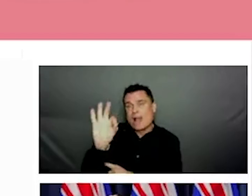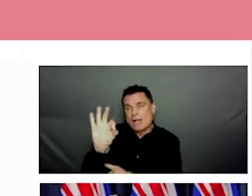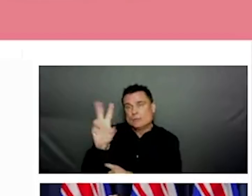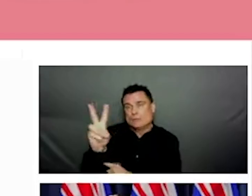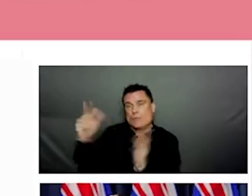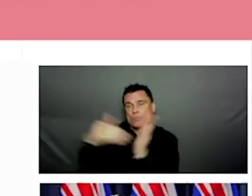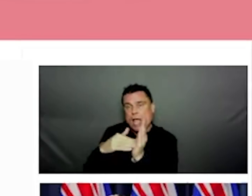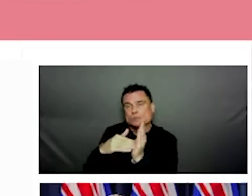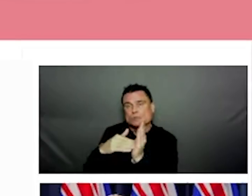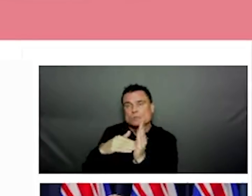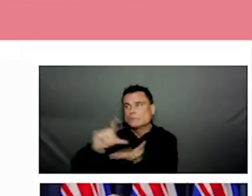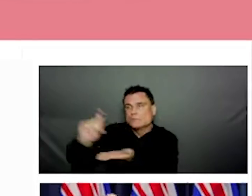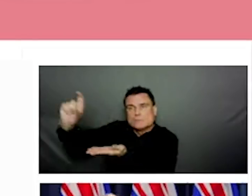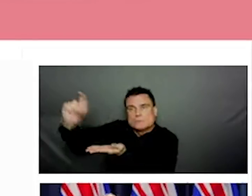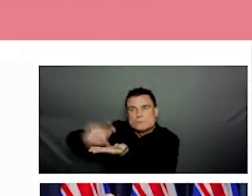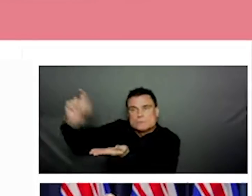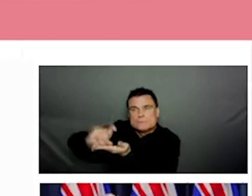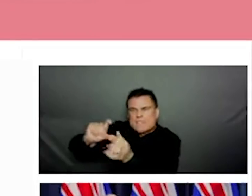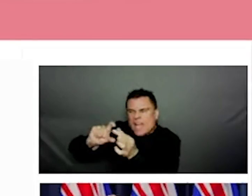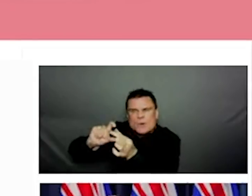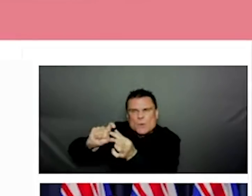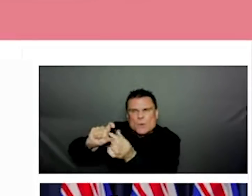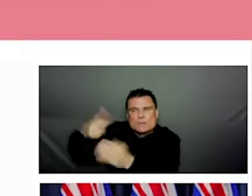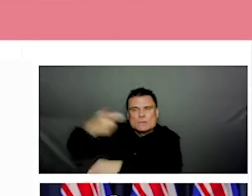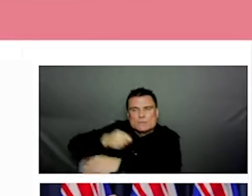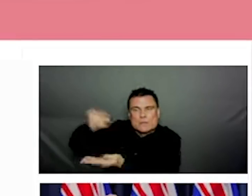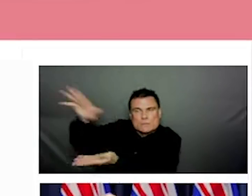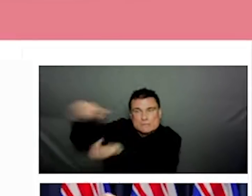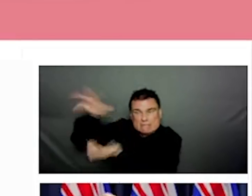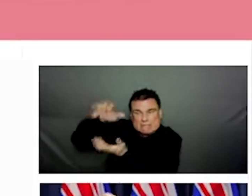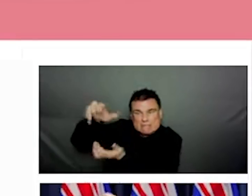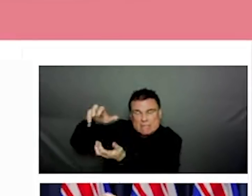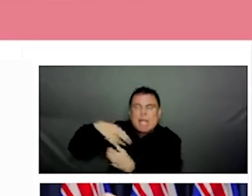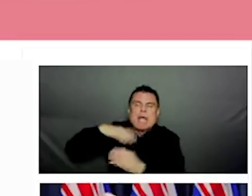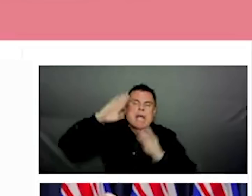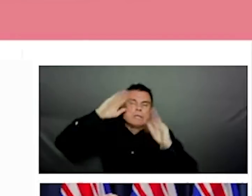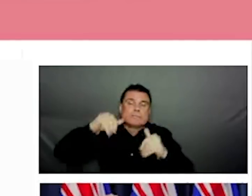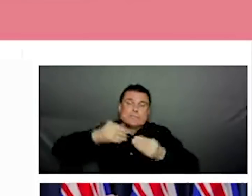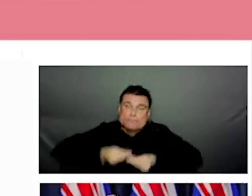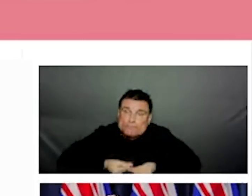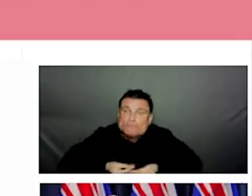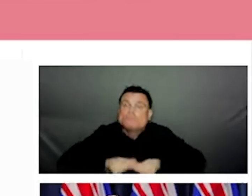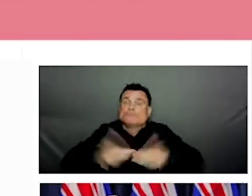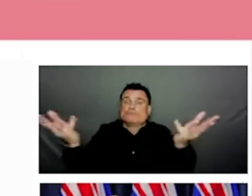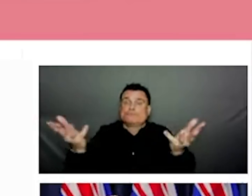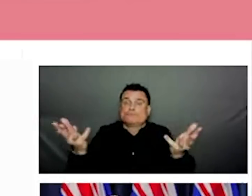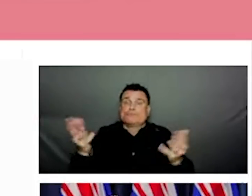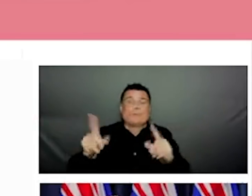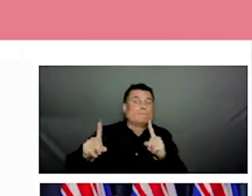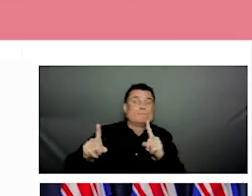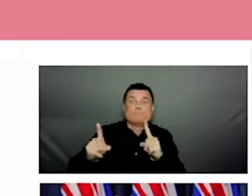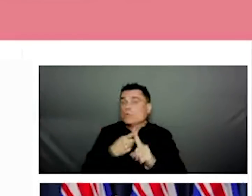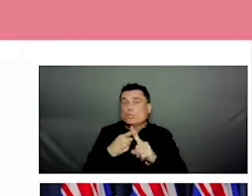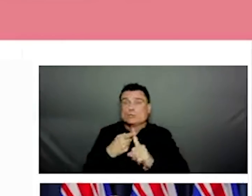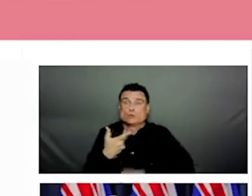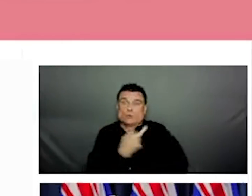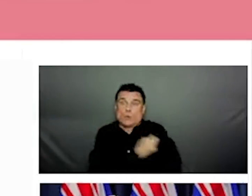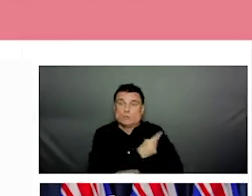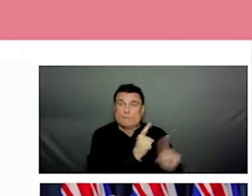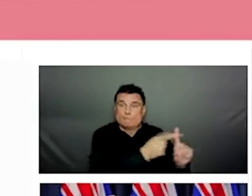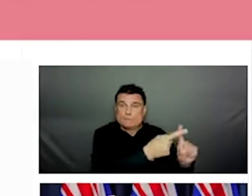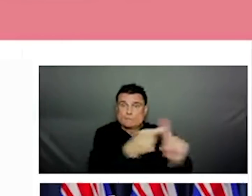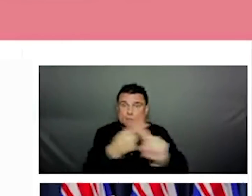549,000, 550,000 people their first dose, and some of those people will also receive their second dose. So